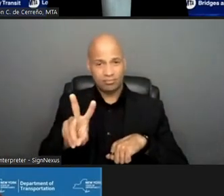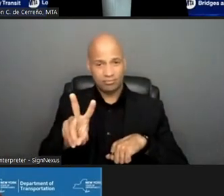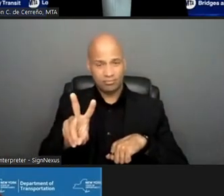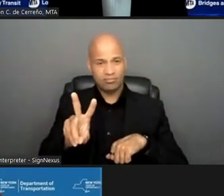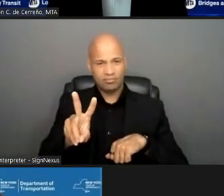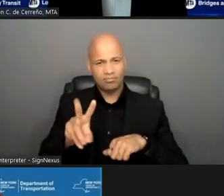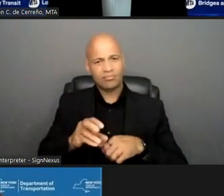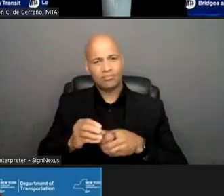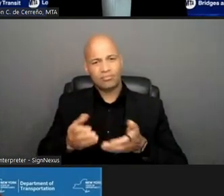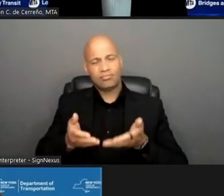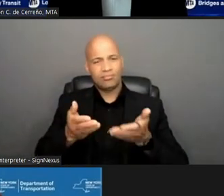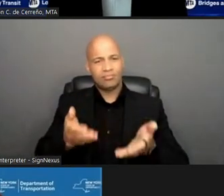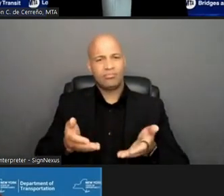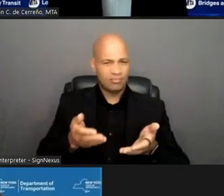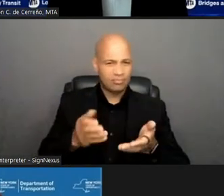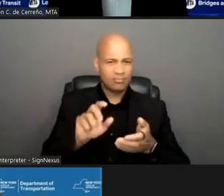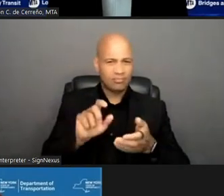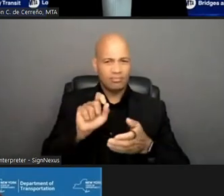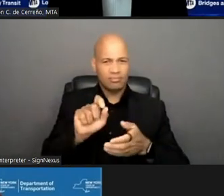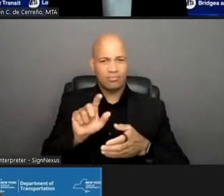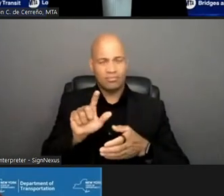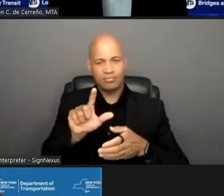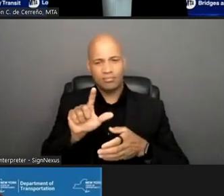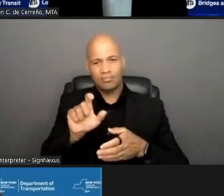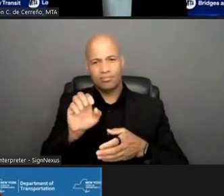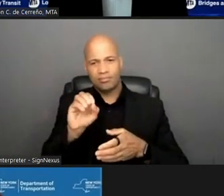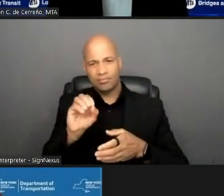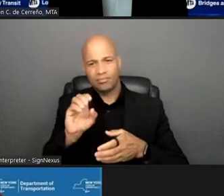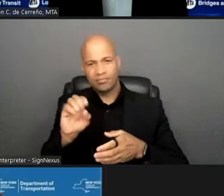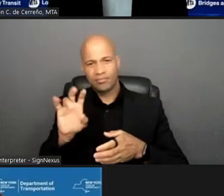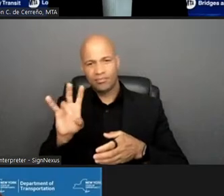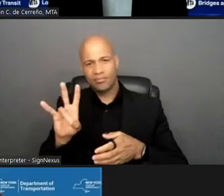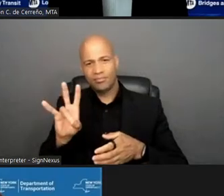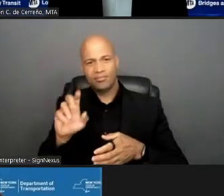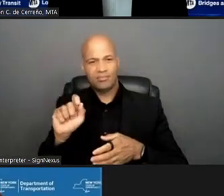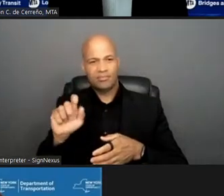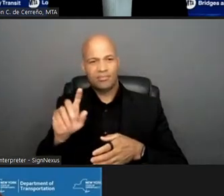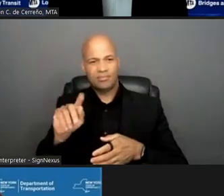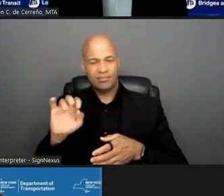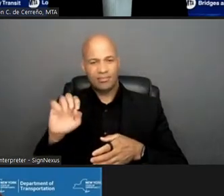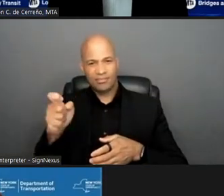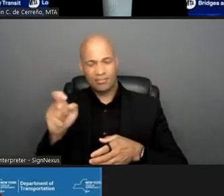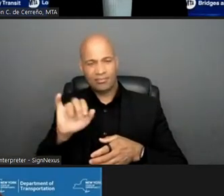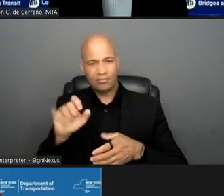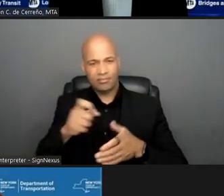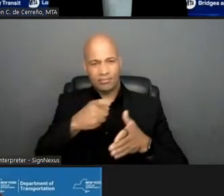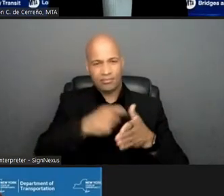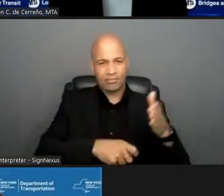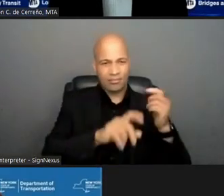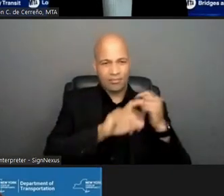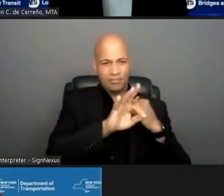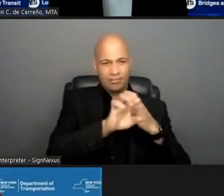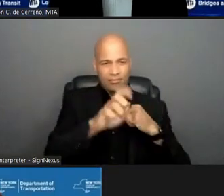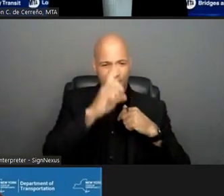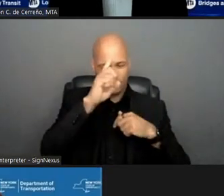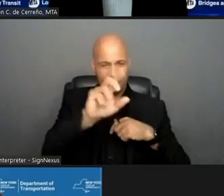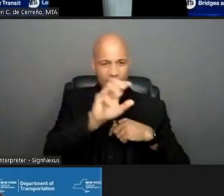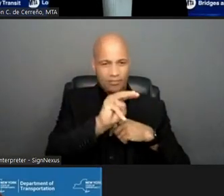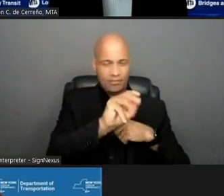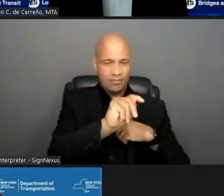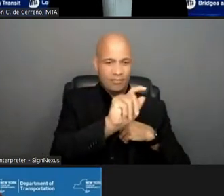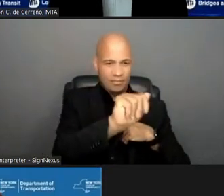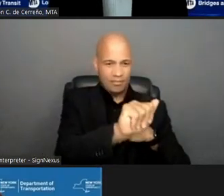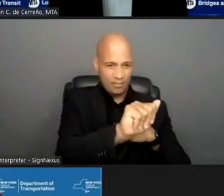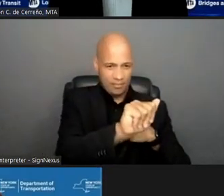0.3775 tax and a 2.75 fee to the MTA for rides originating passing through